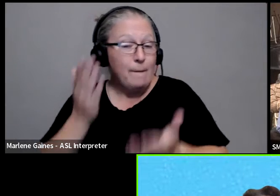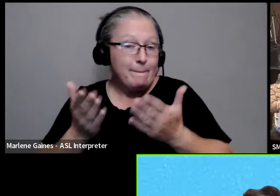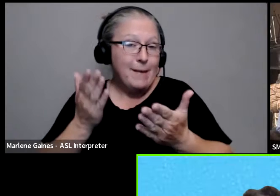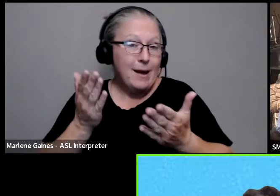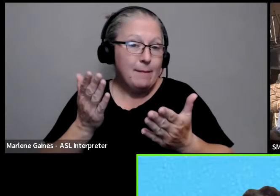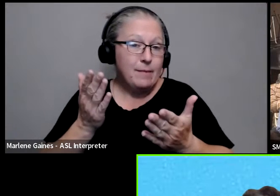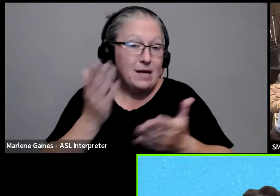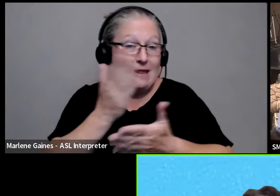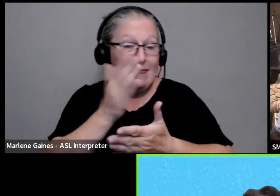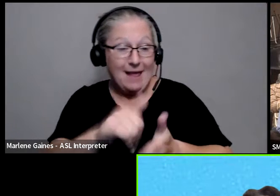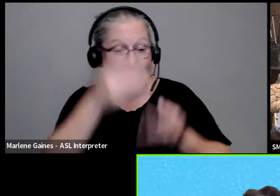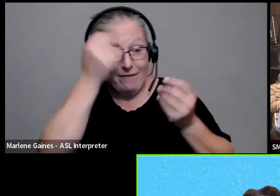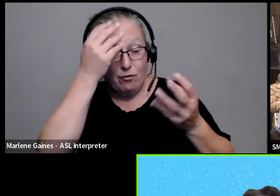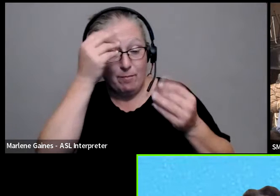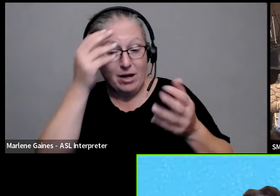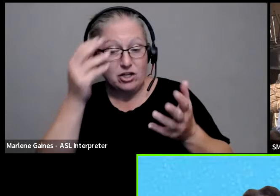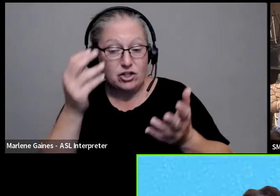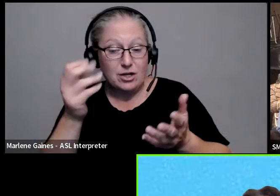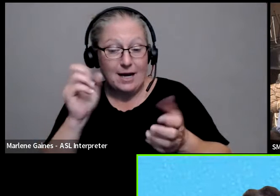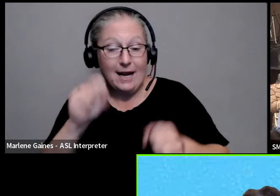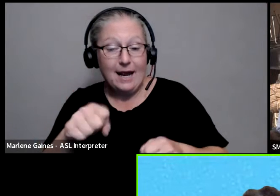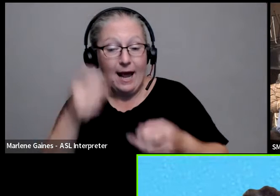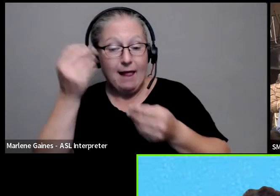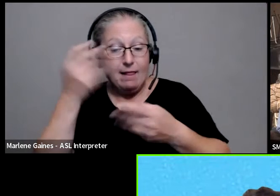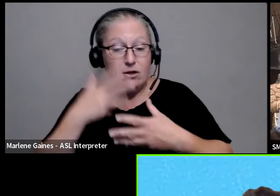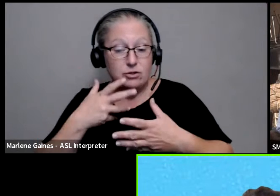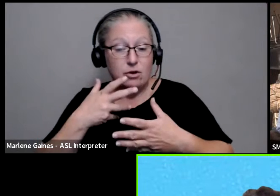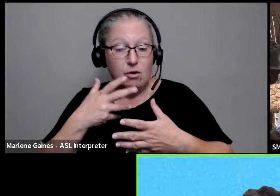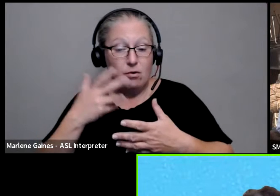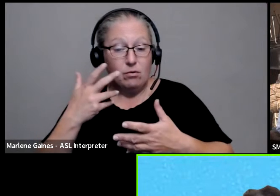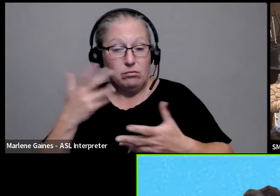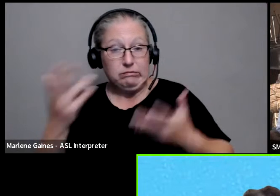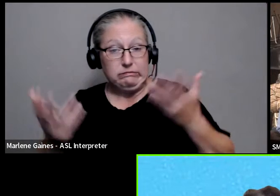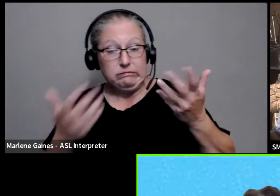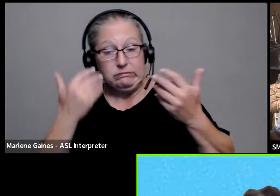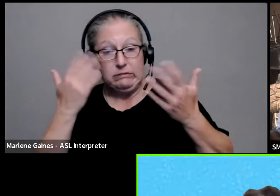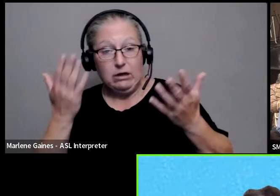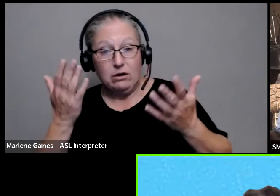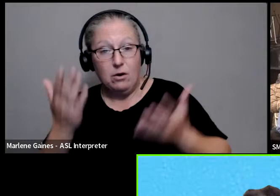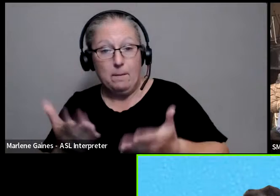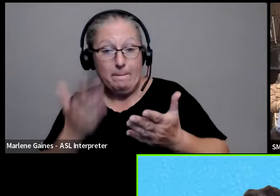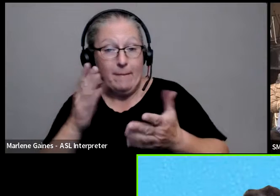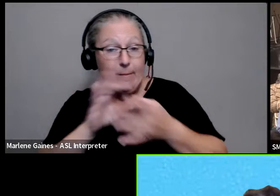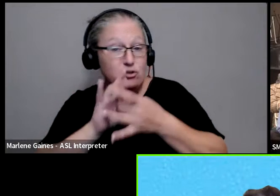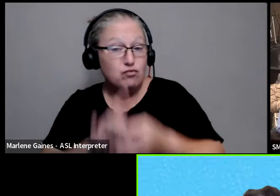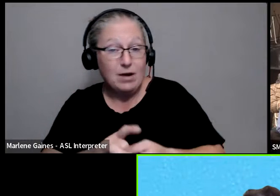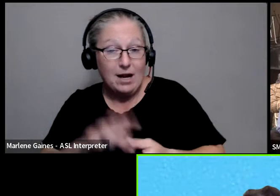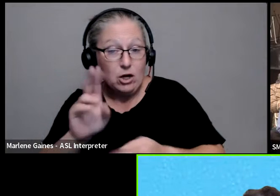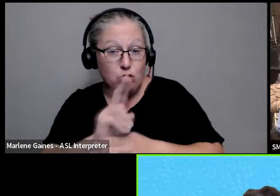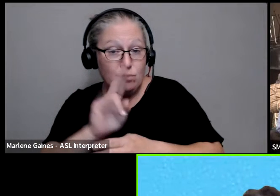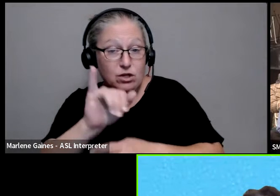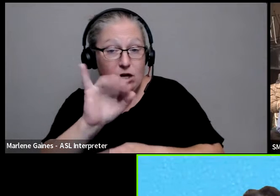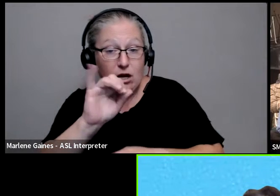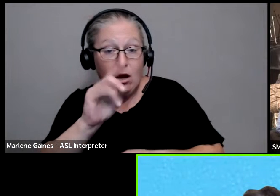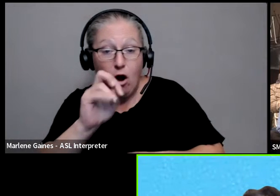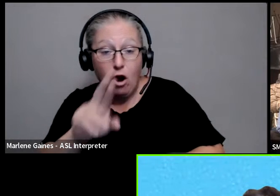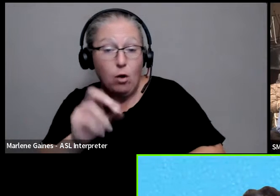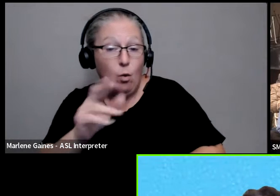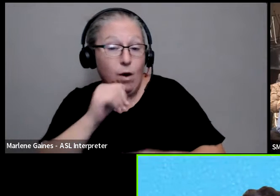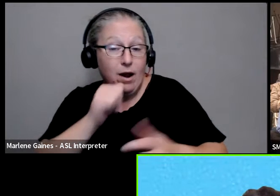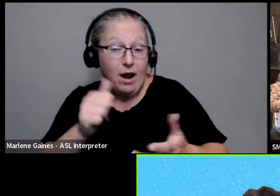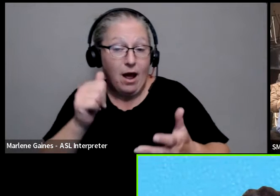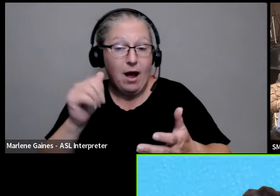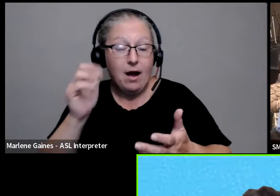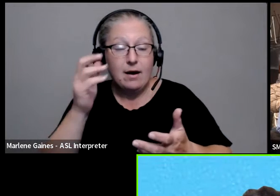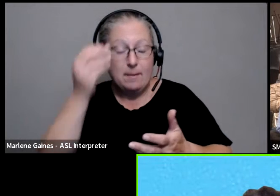that information can tell us, I don't know, maybe it's related to using Yonder or not, like mental